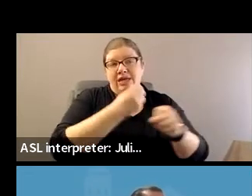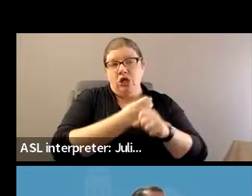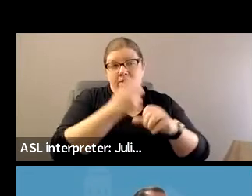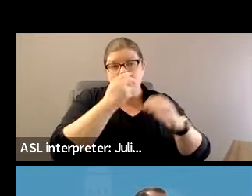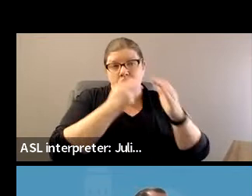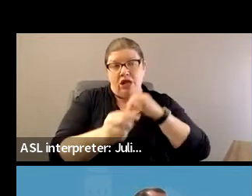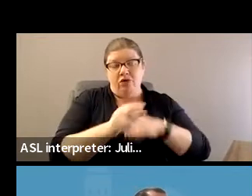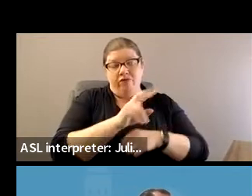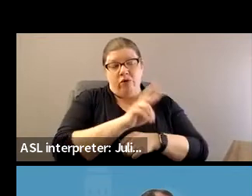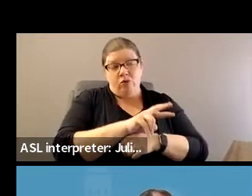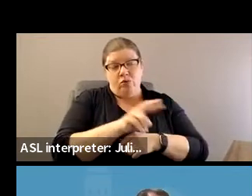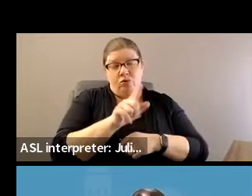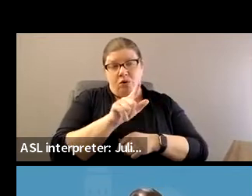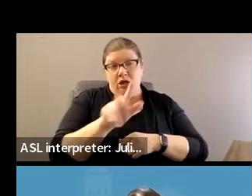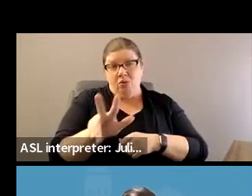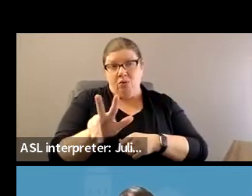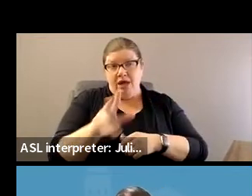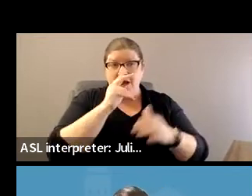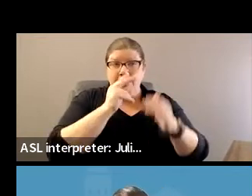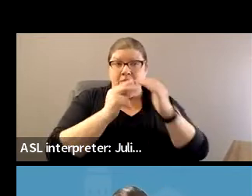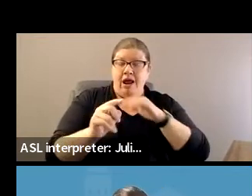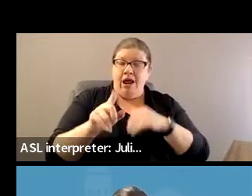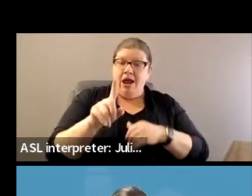22-23, your projections are